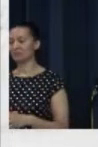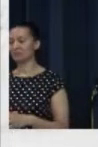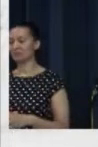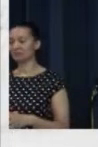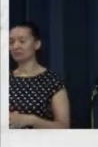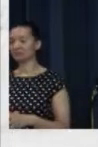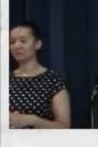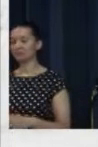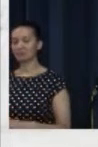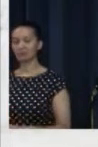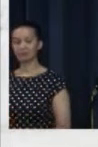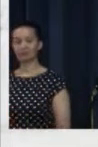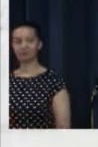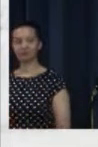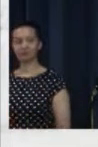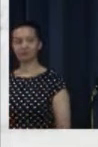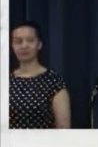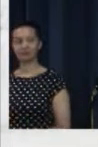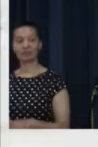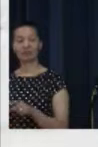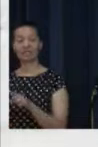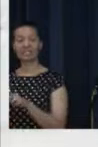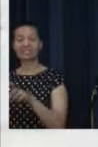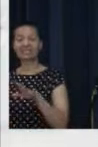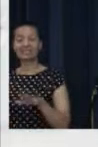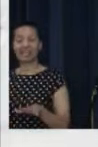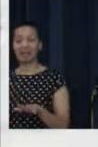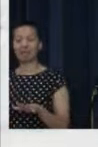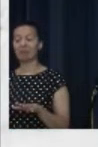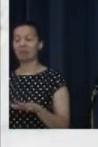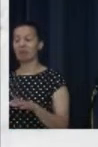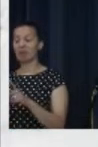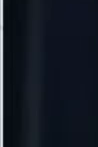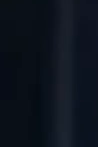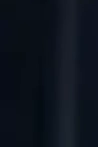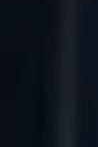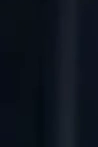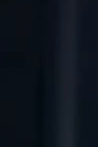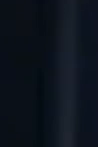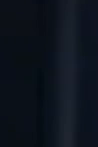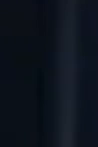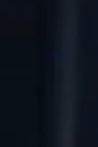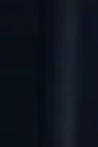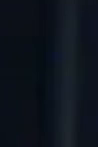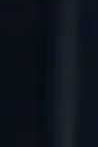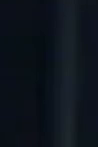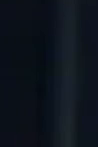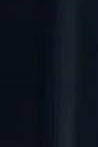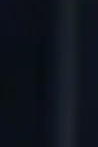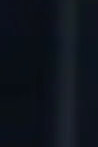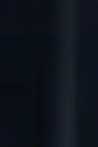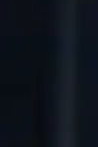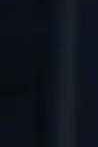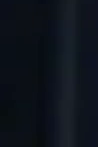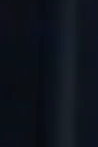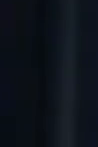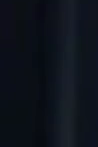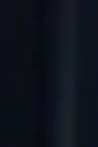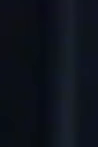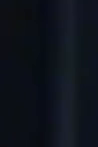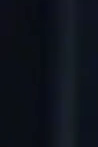Just as Paul was committed by God to share the message of reconciliation,